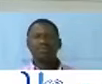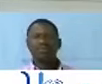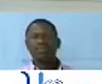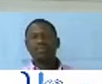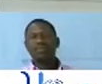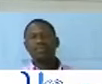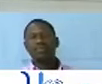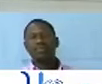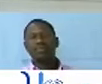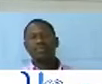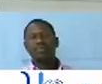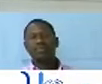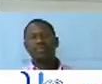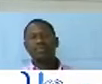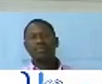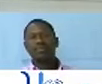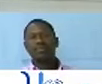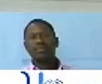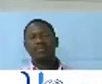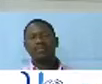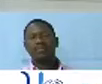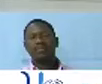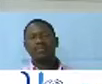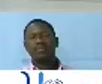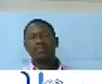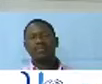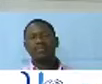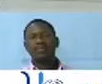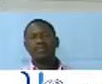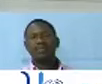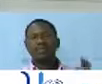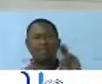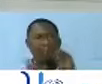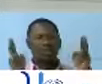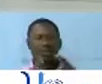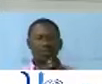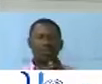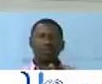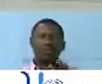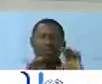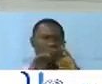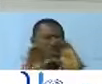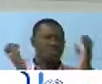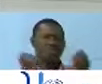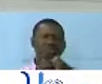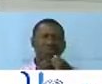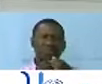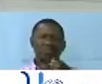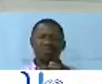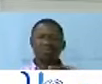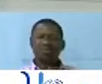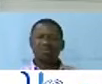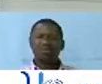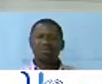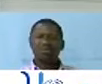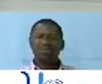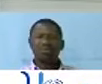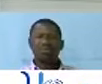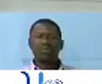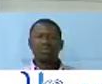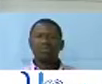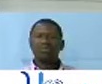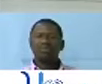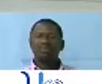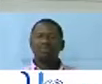ci ngagn njeriñ. In terms of community turned its back, I mean, or they sort of like it was, we were below the radar.